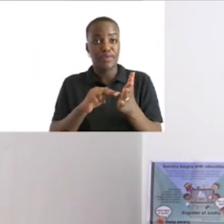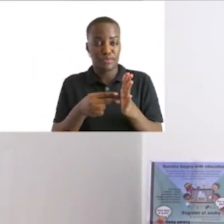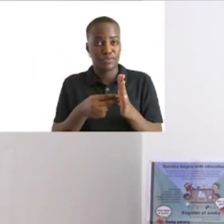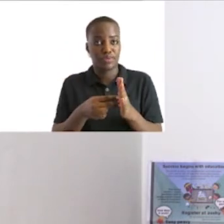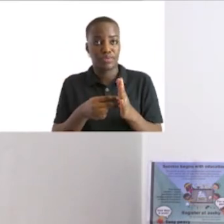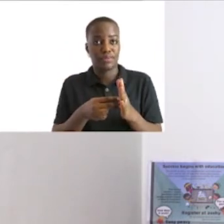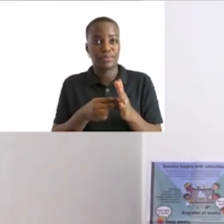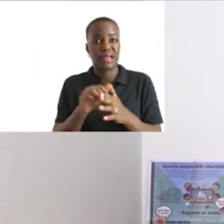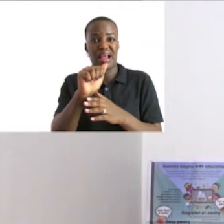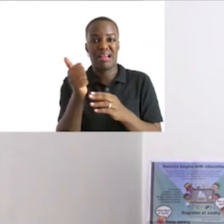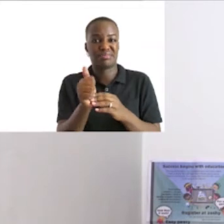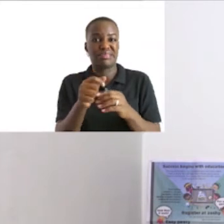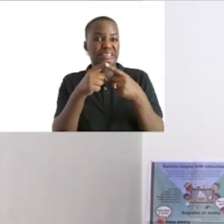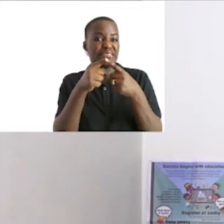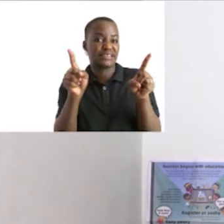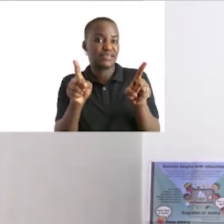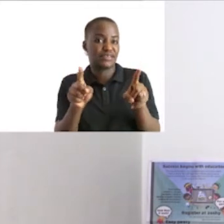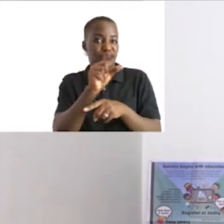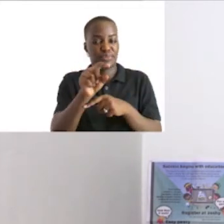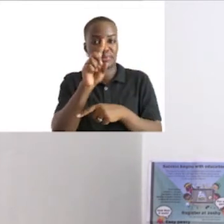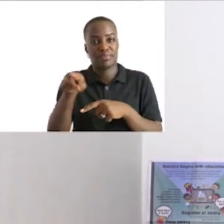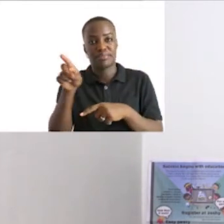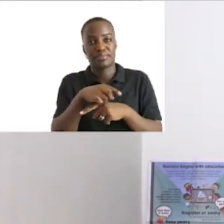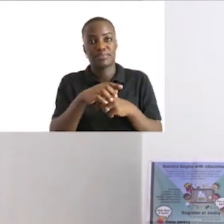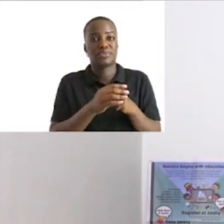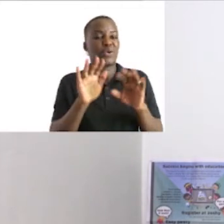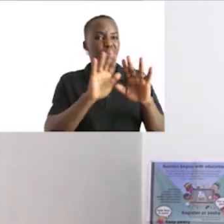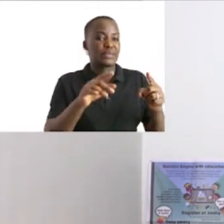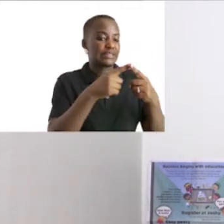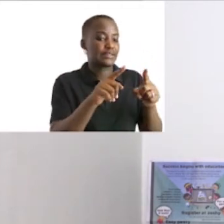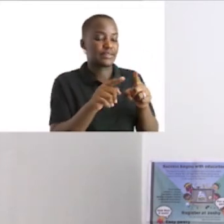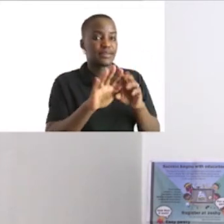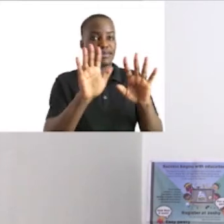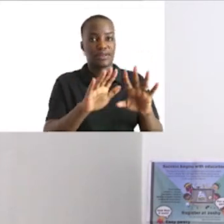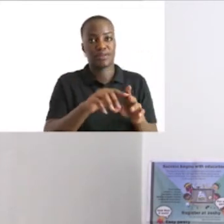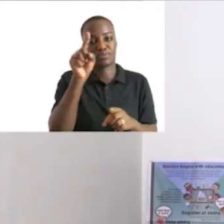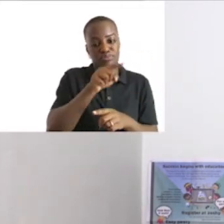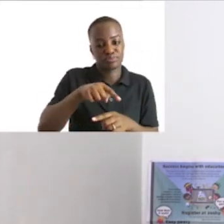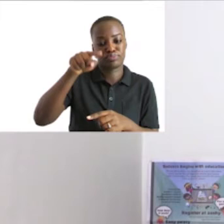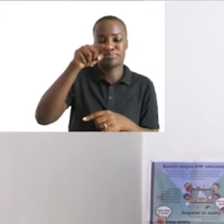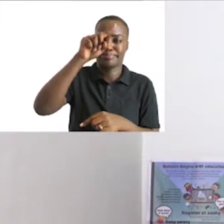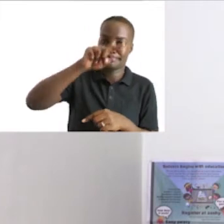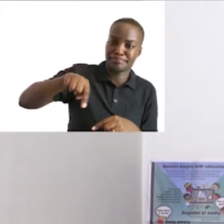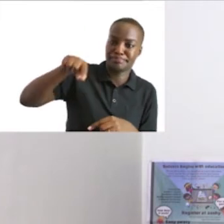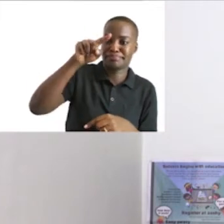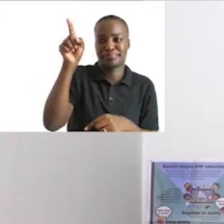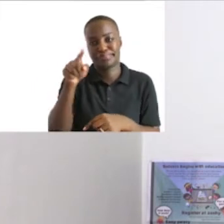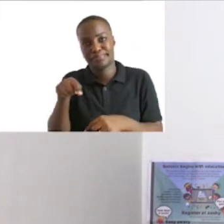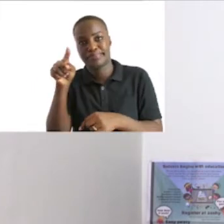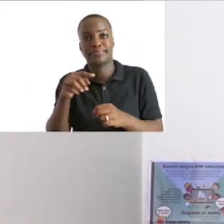are part of your word. You can use different colors to circle as well. Once you are done